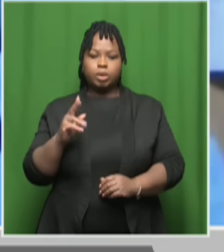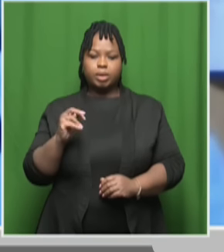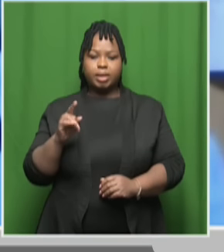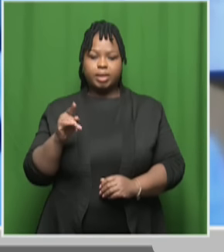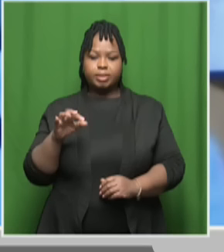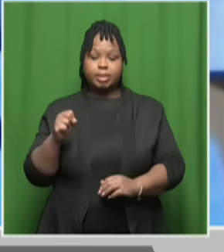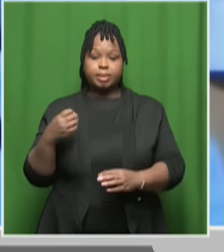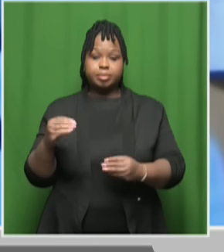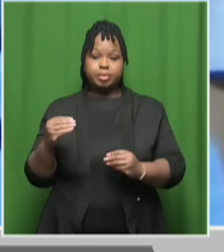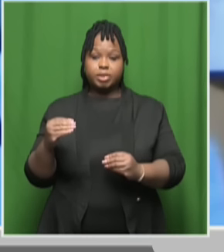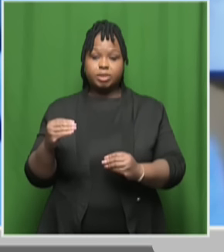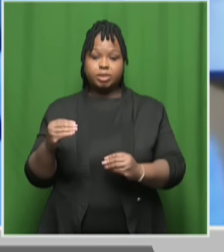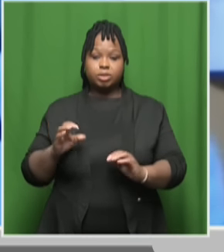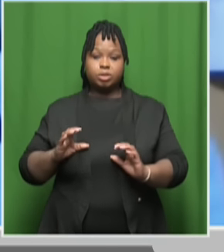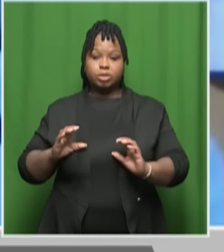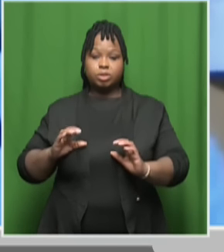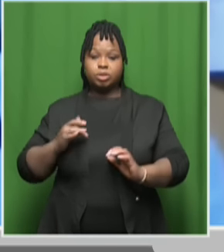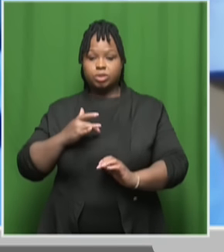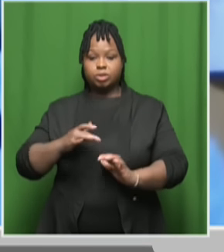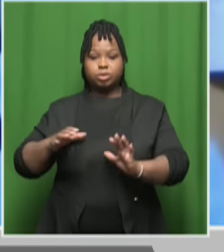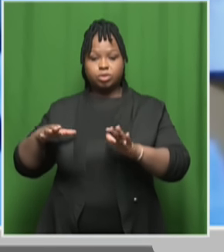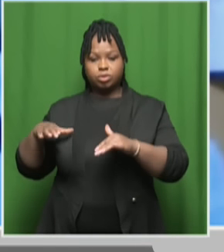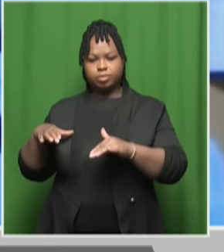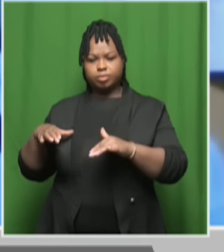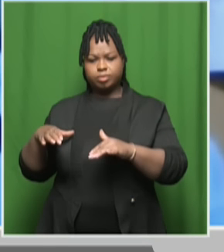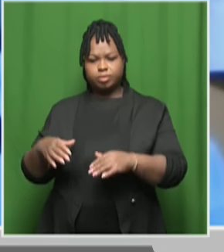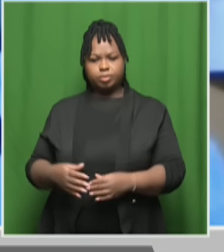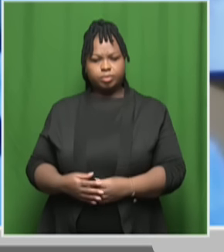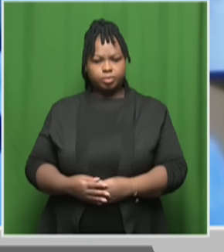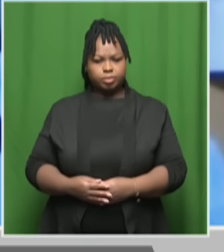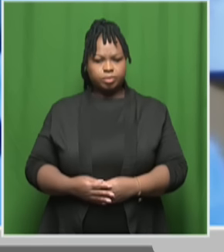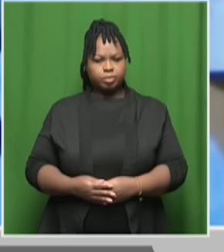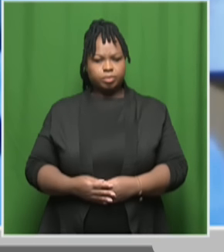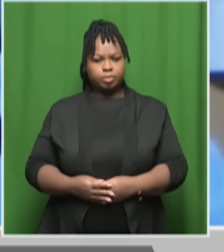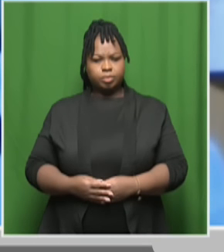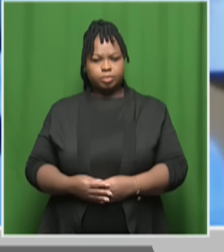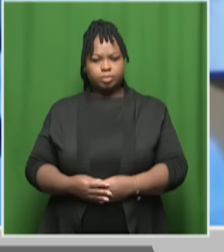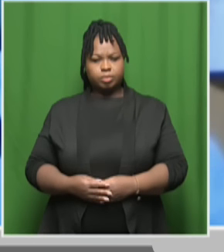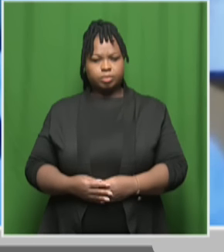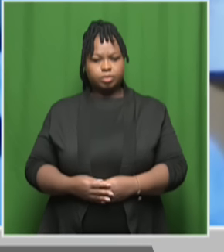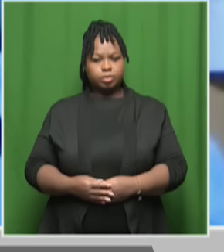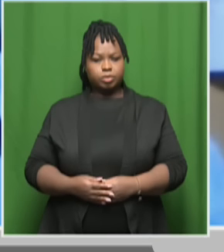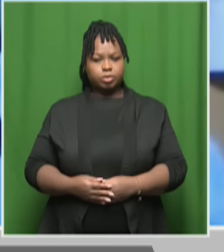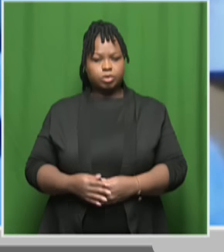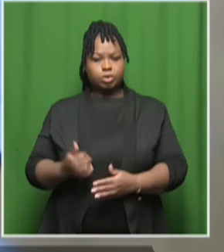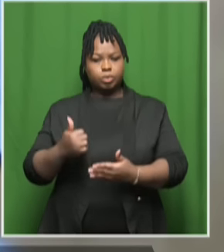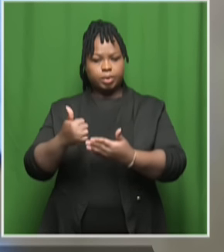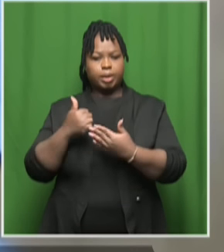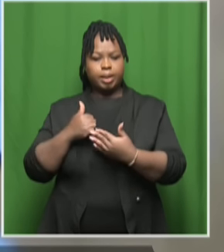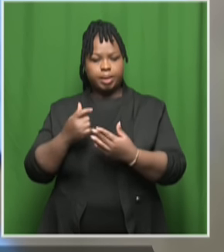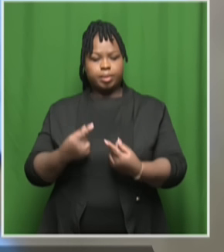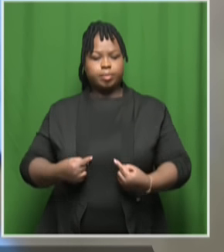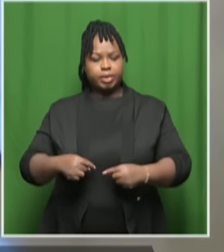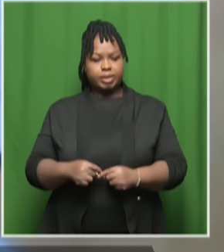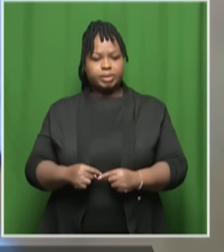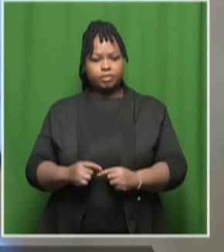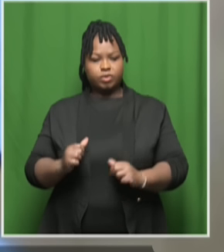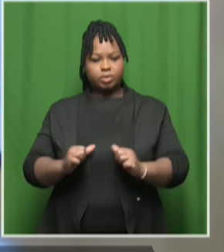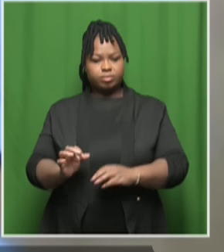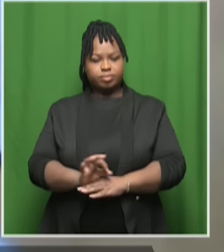we've established some clusters that will work together to assist us in cleaning up all our action